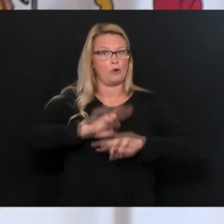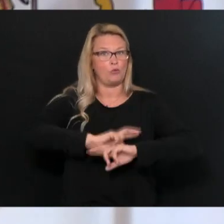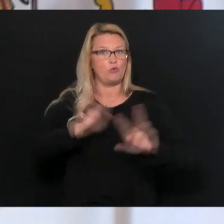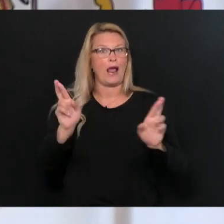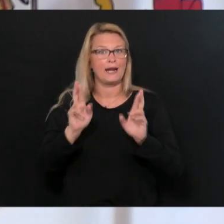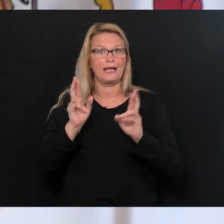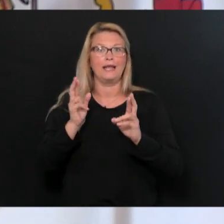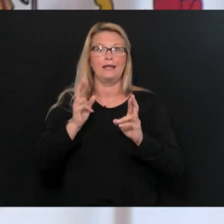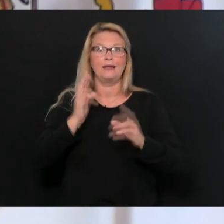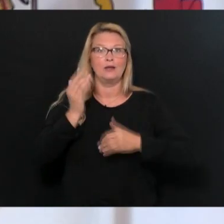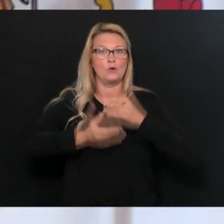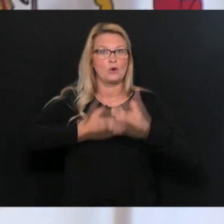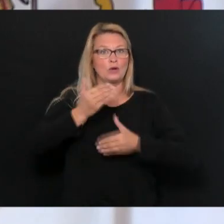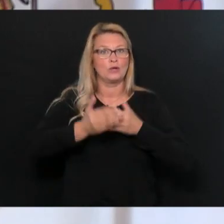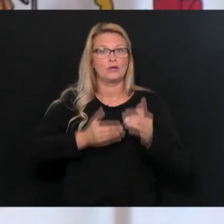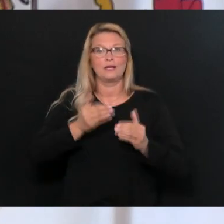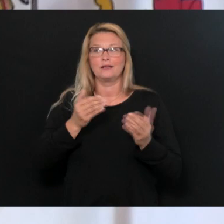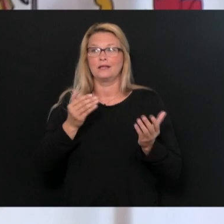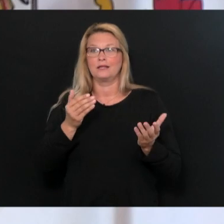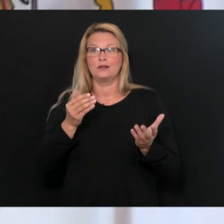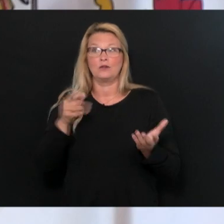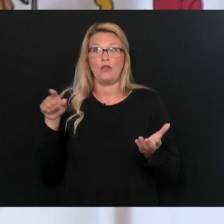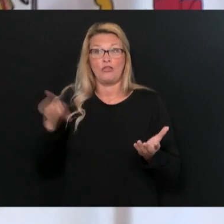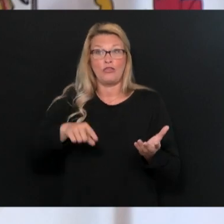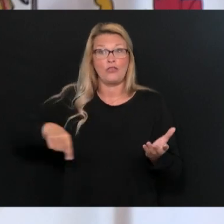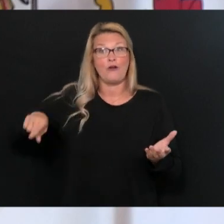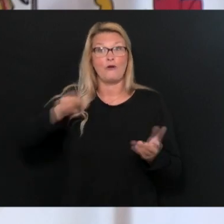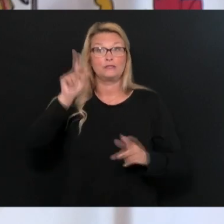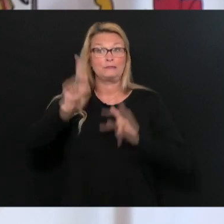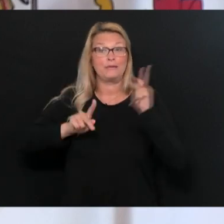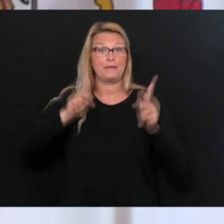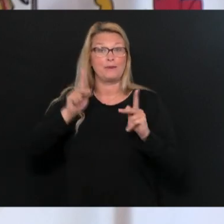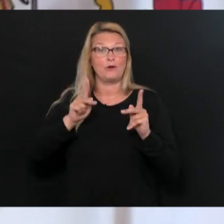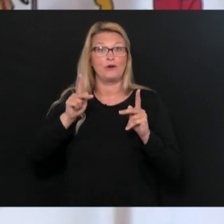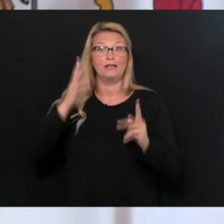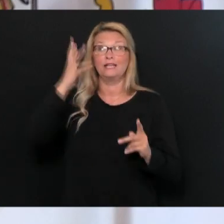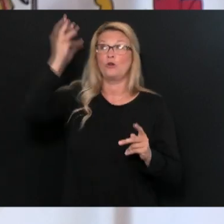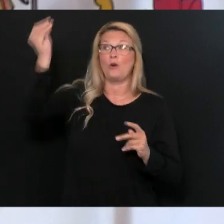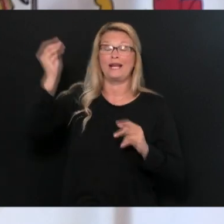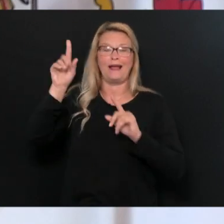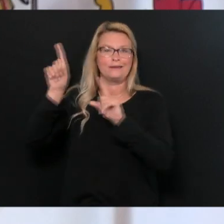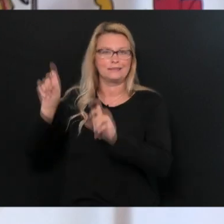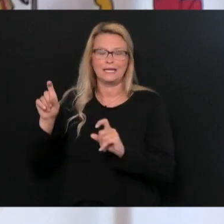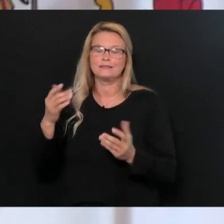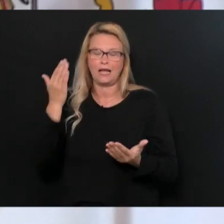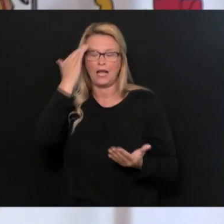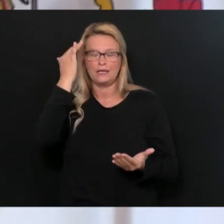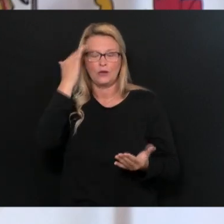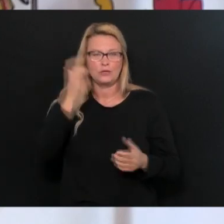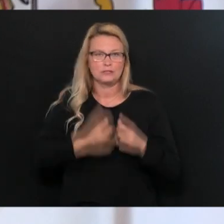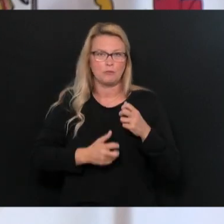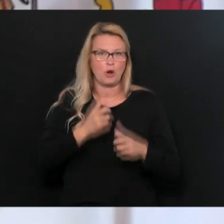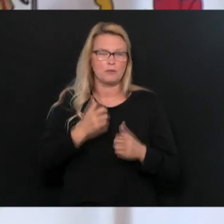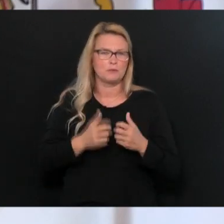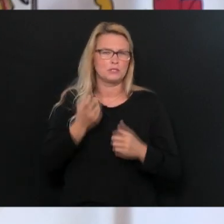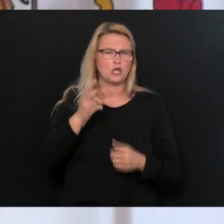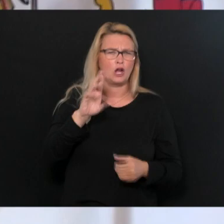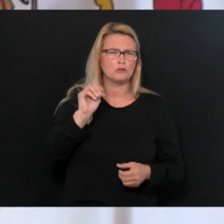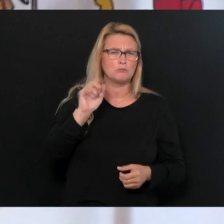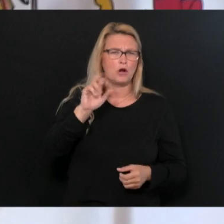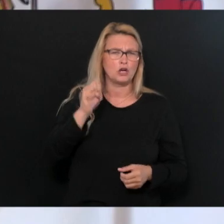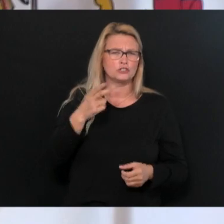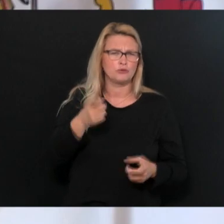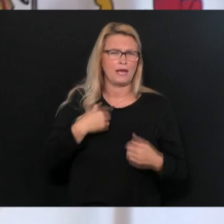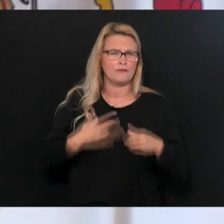then there's problems from the standpoint of those people in those counties getting out and getting tested. So, Dr. Marsh, maybe you could add a little bit to all